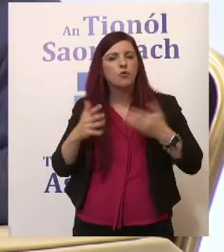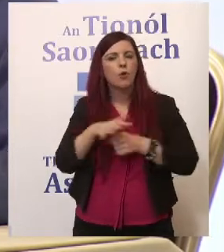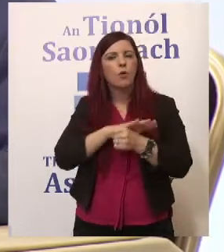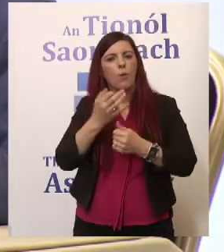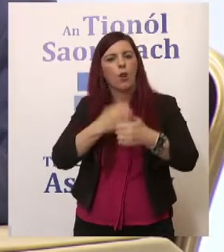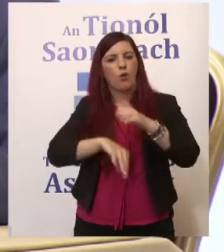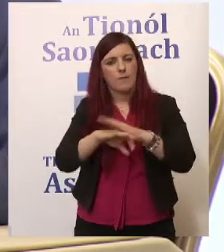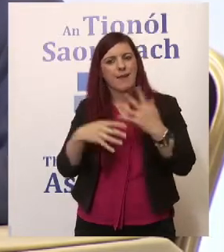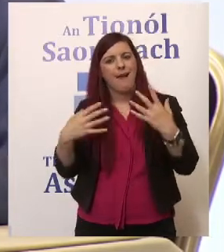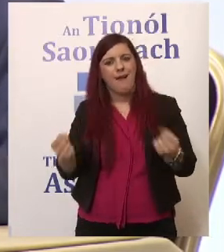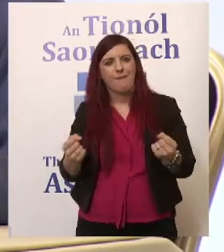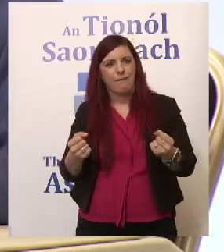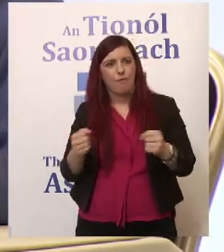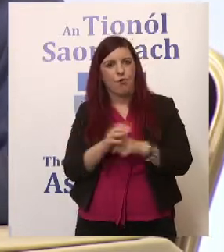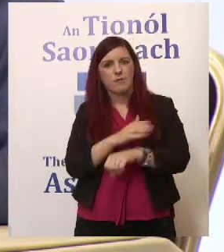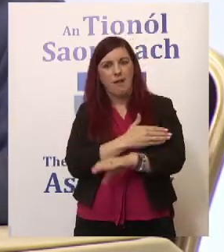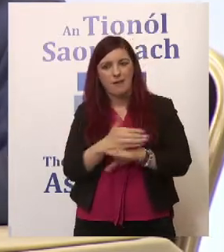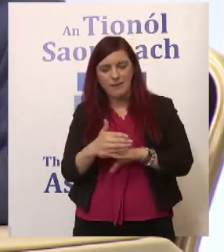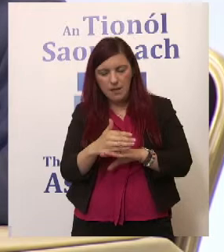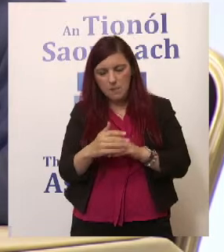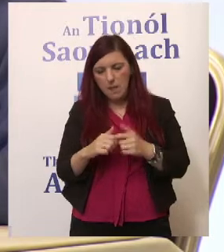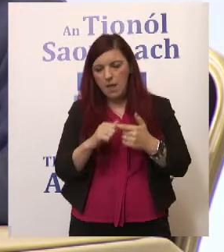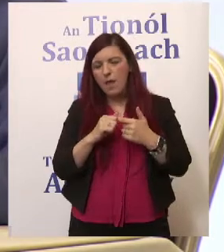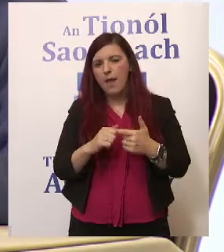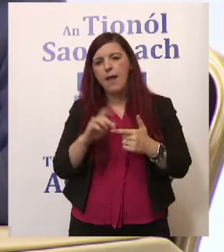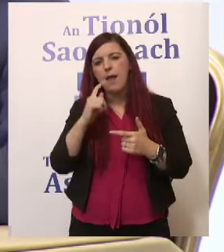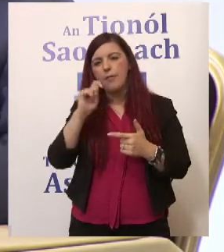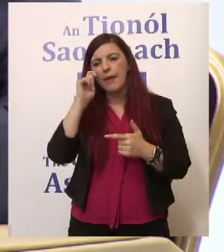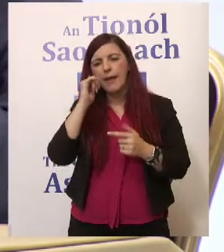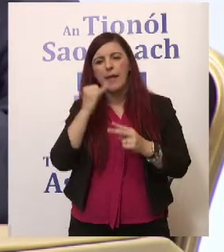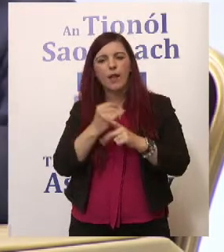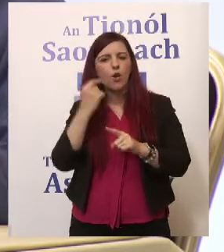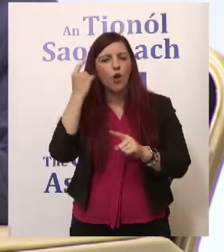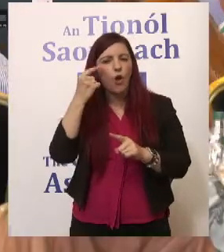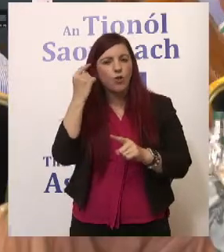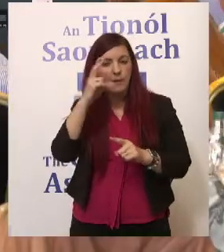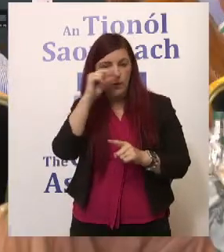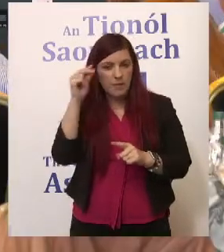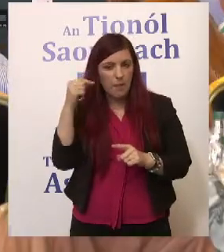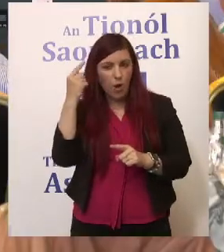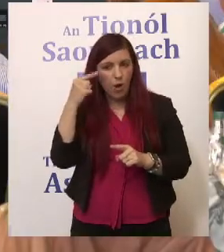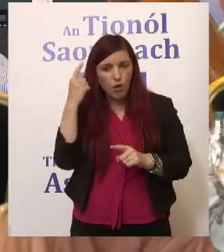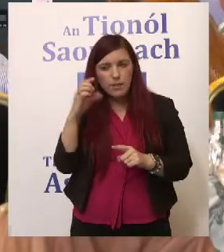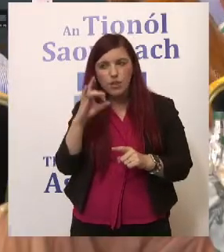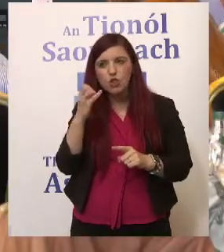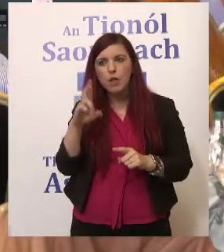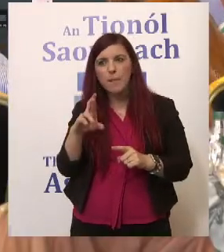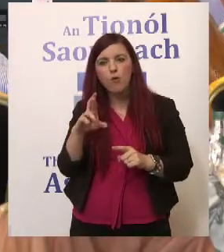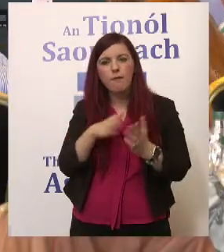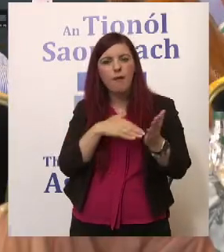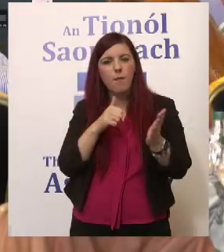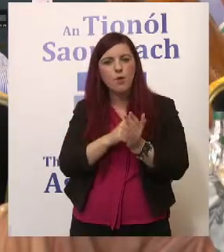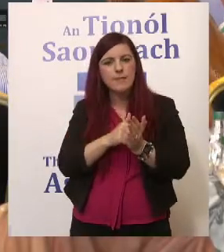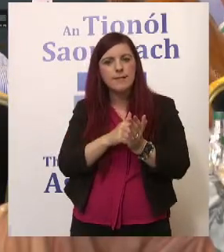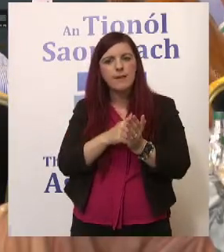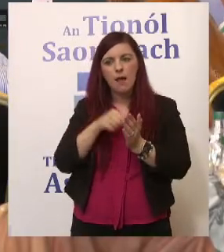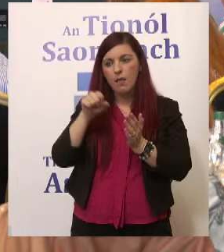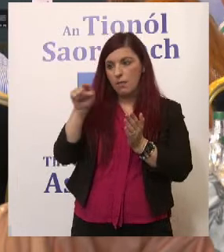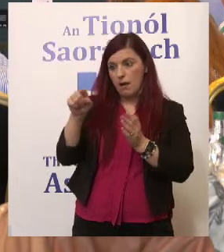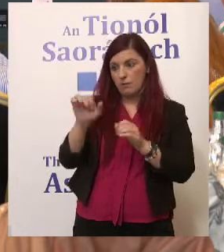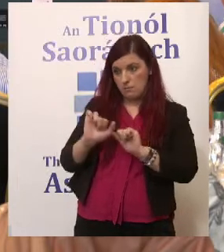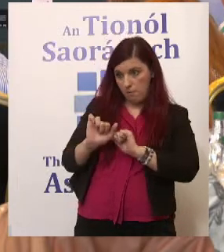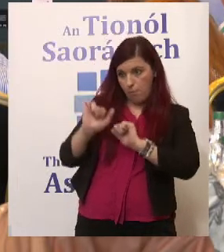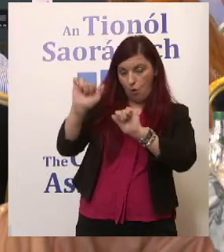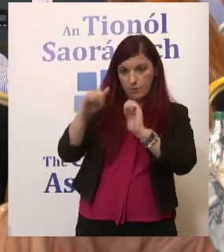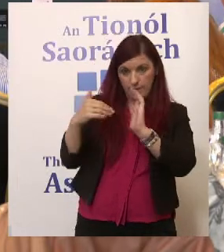to start with. I think in London, for example, London Chamber of Commerce are supportive,